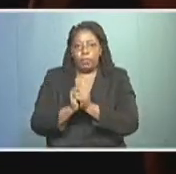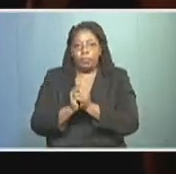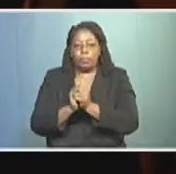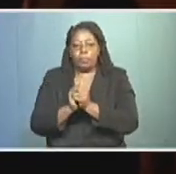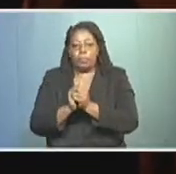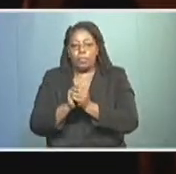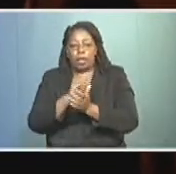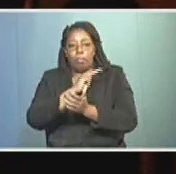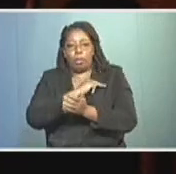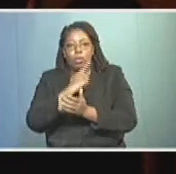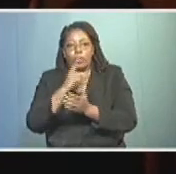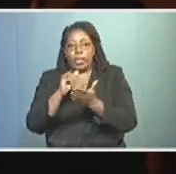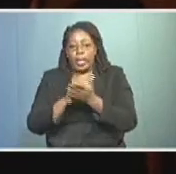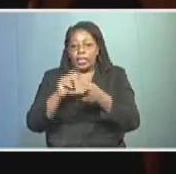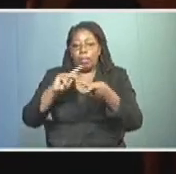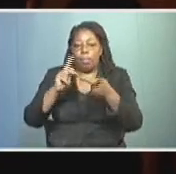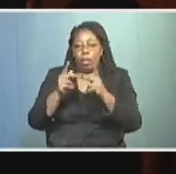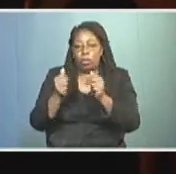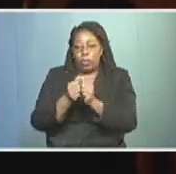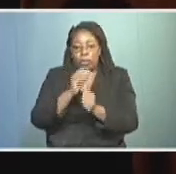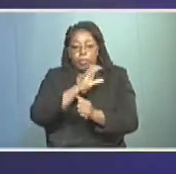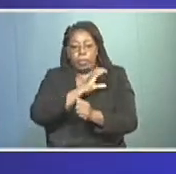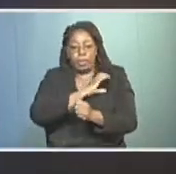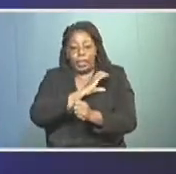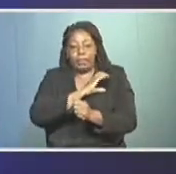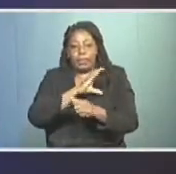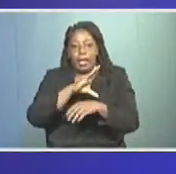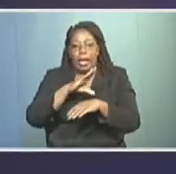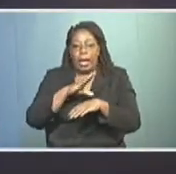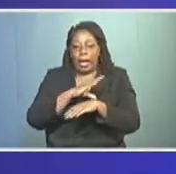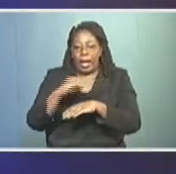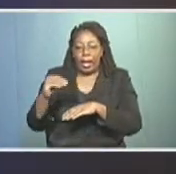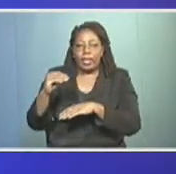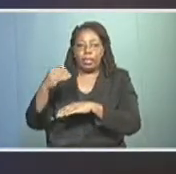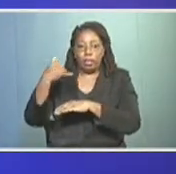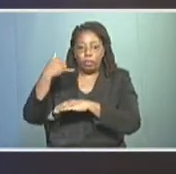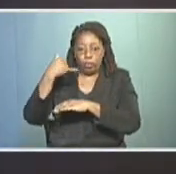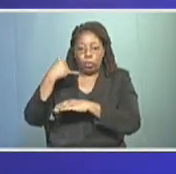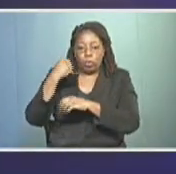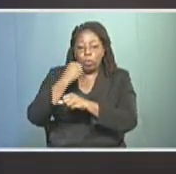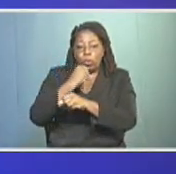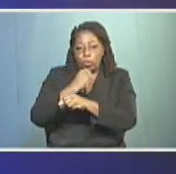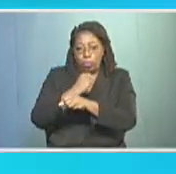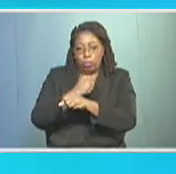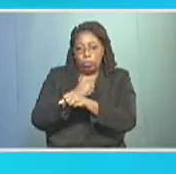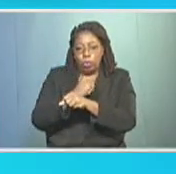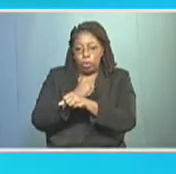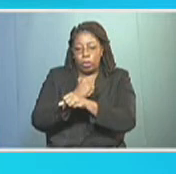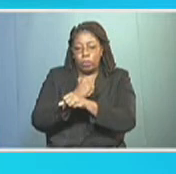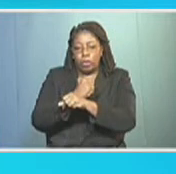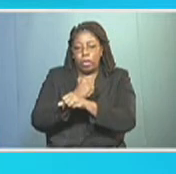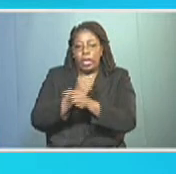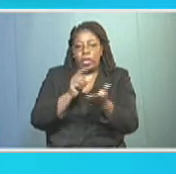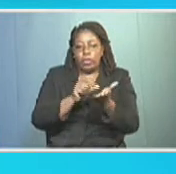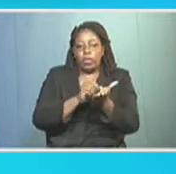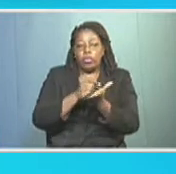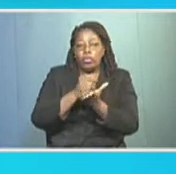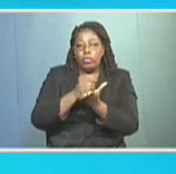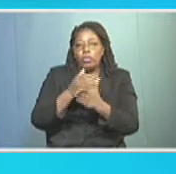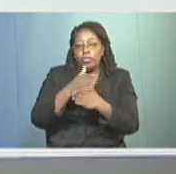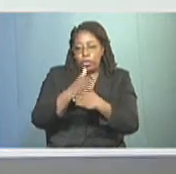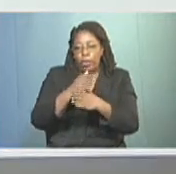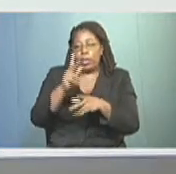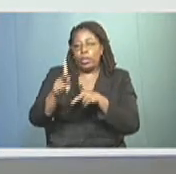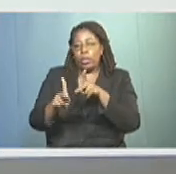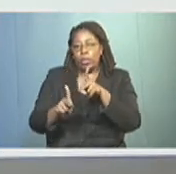Munro underscored that the partnership with the police and telecommunication providers will also play a vital role in spreading the word to the wider